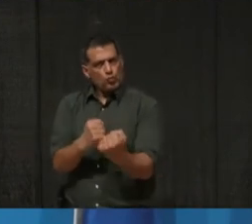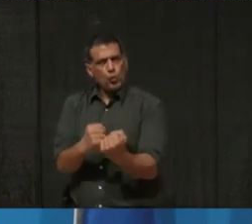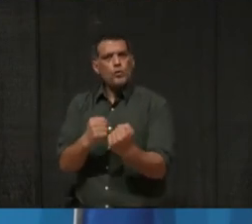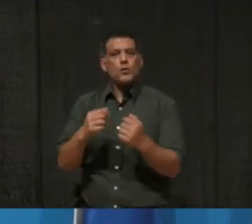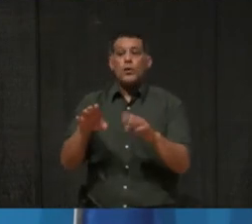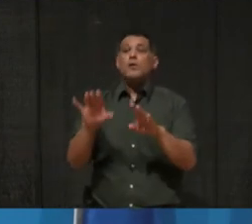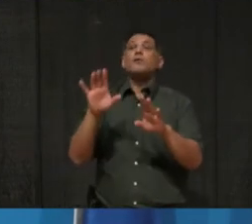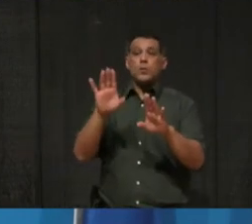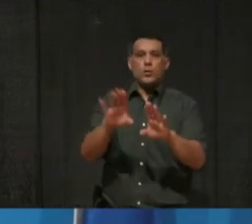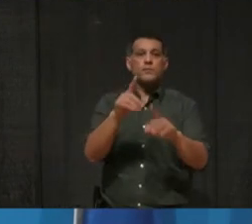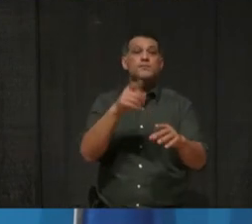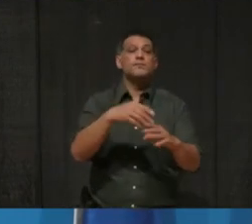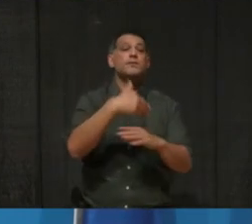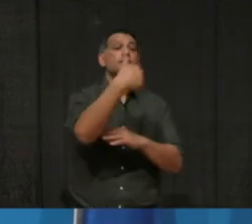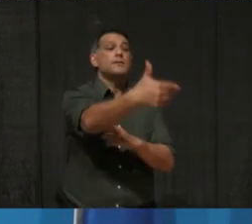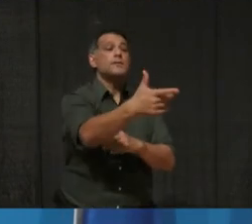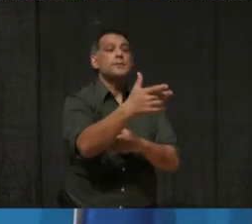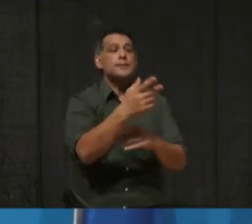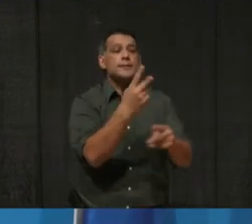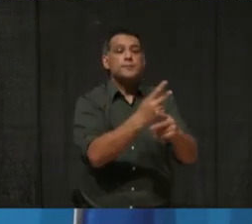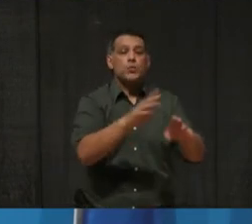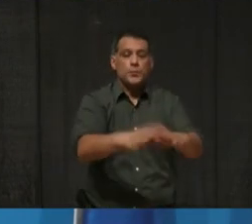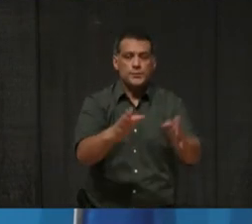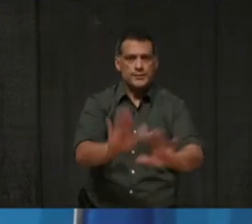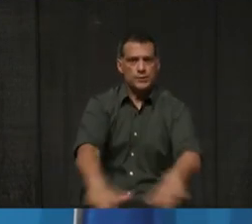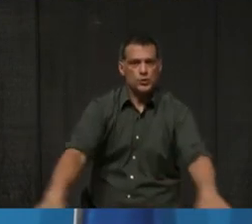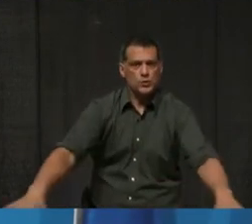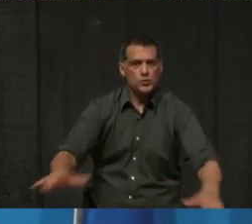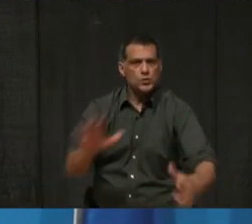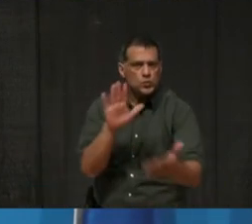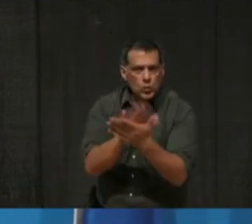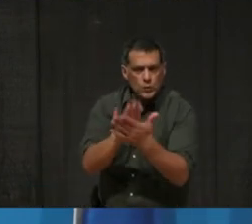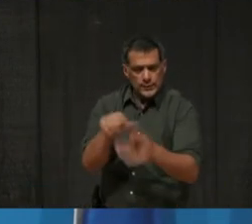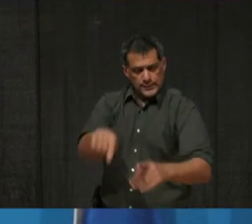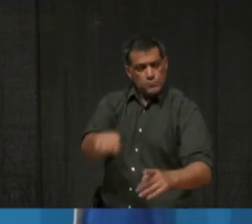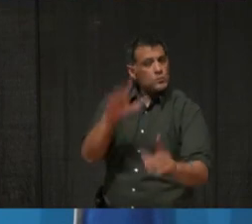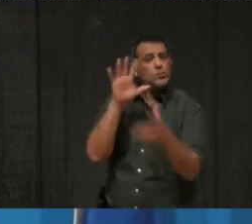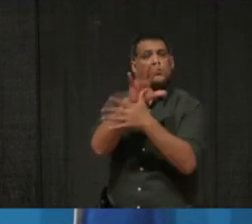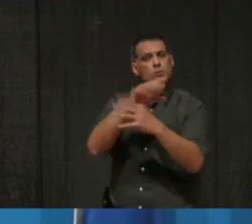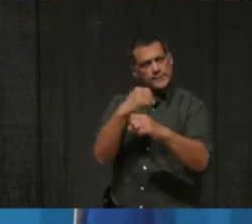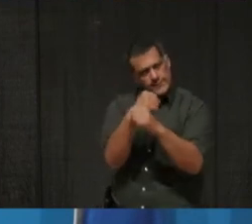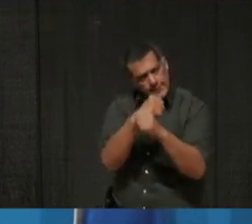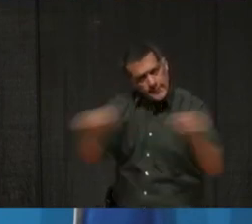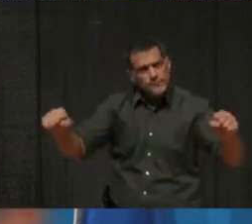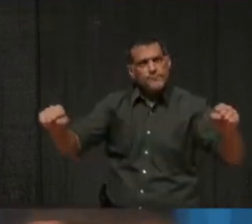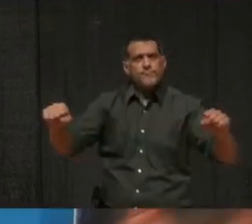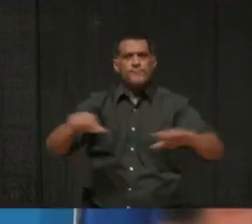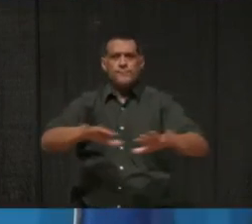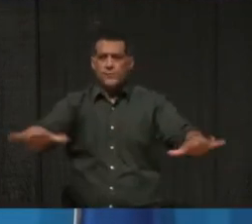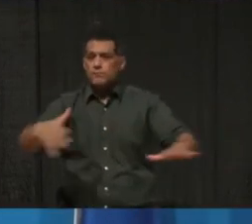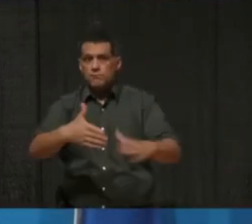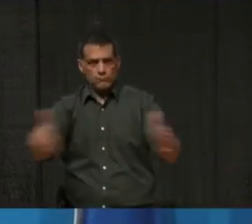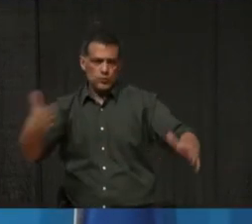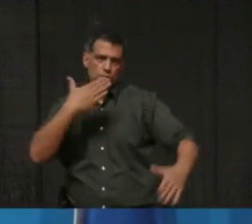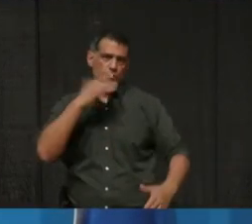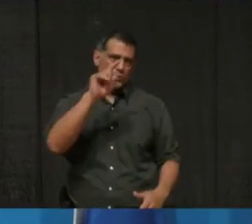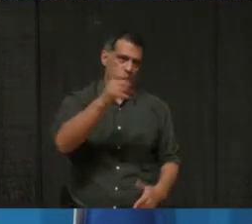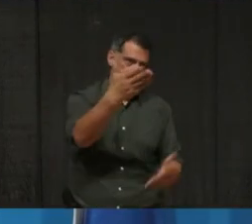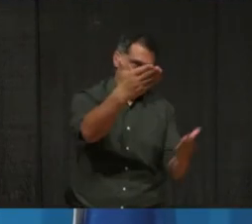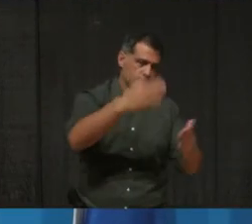keep our children in schools through the rest of the school year. So thanks very much for the question.